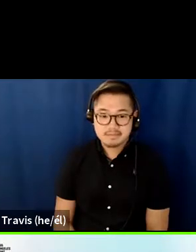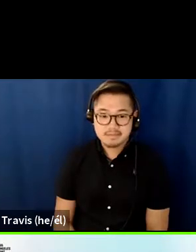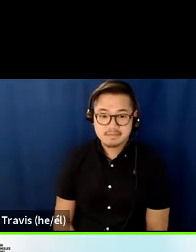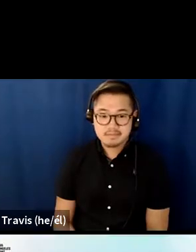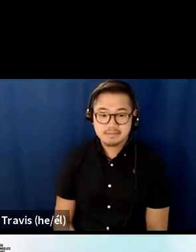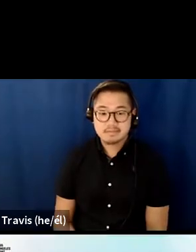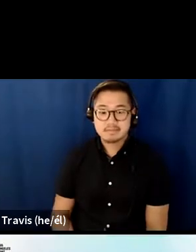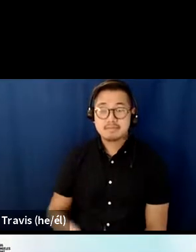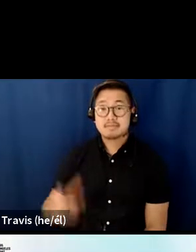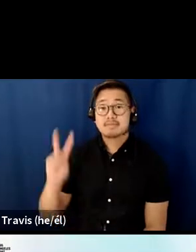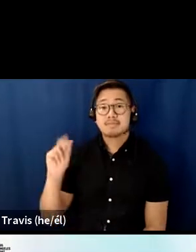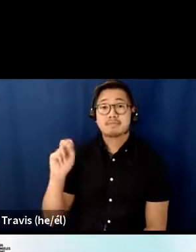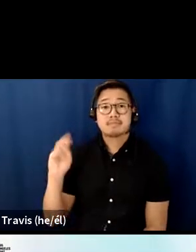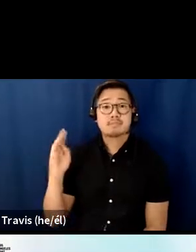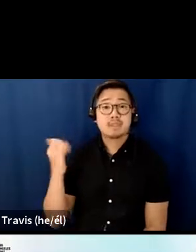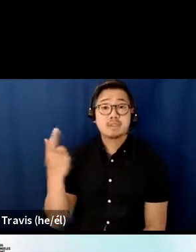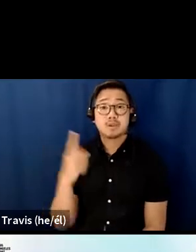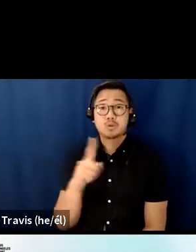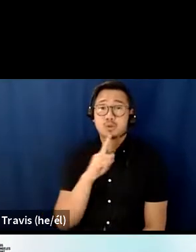Stay in the moment.